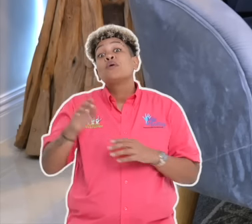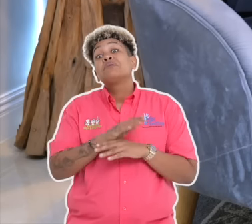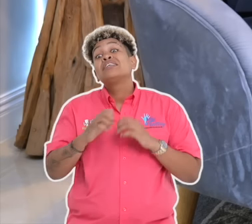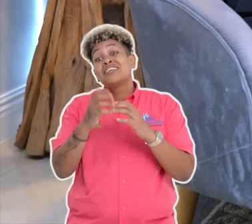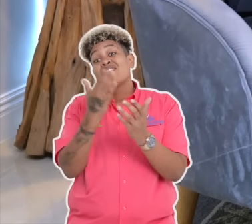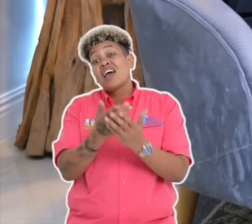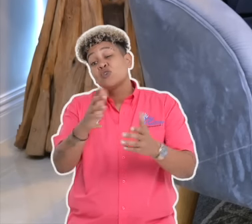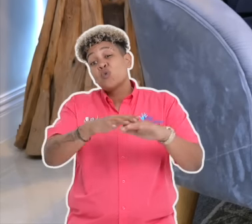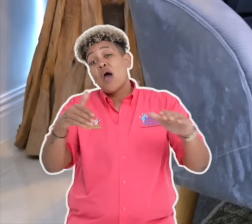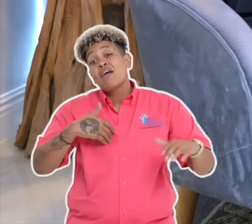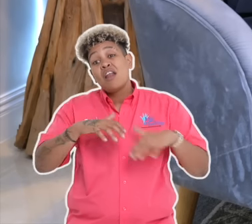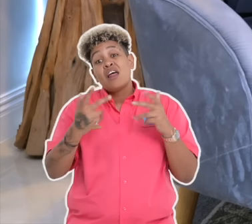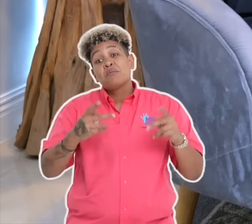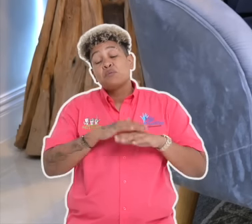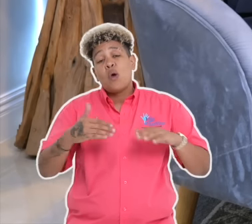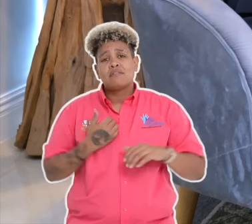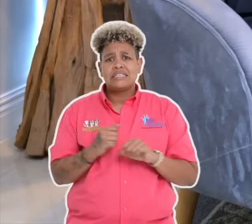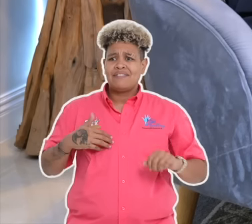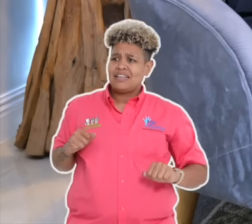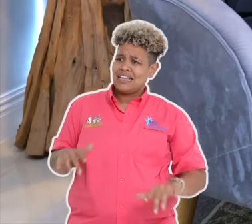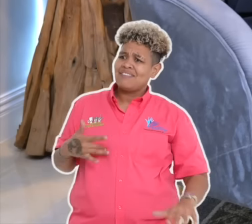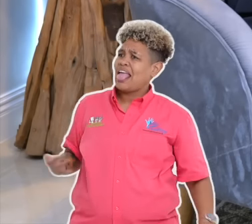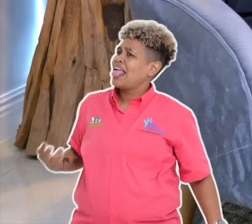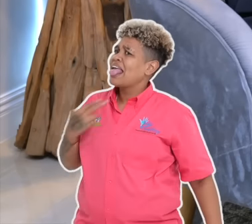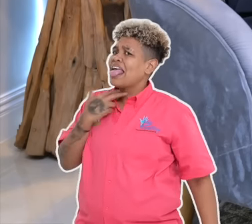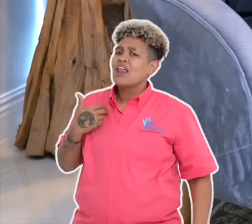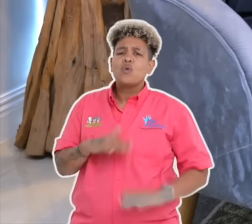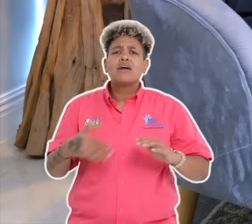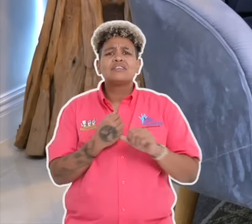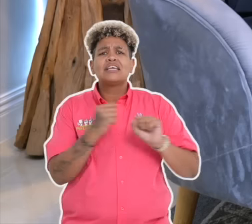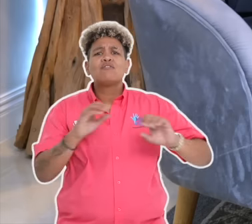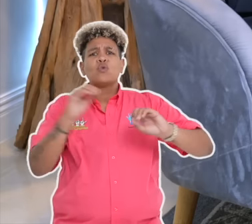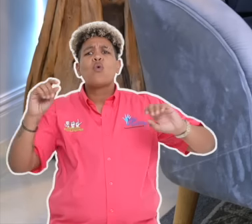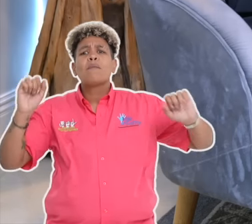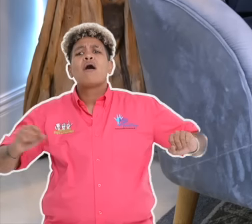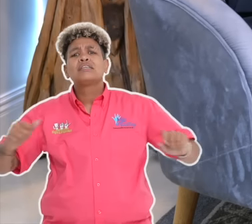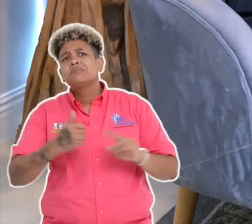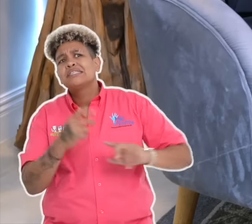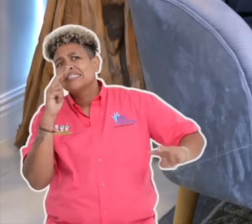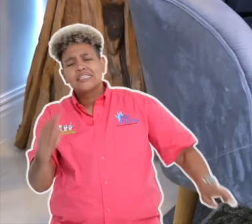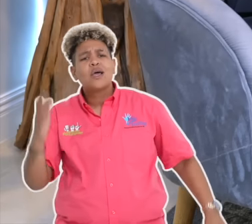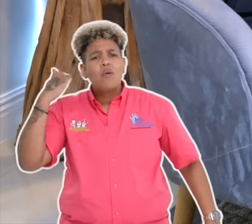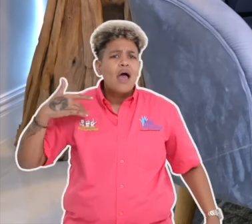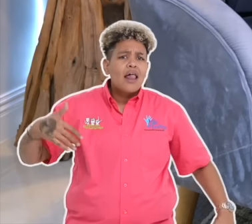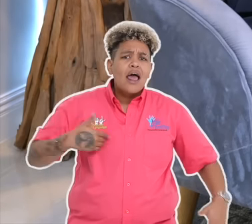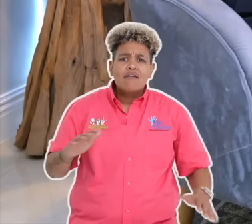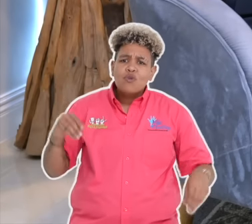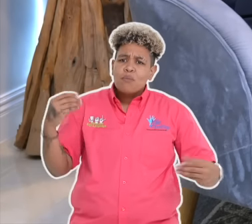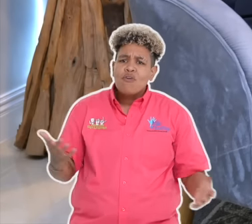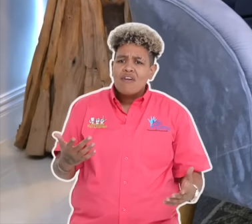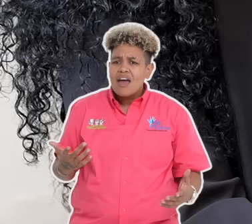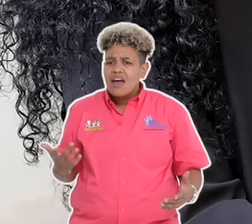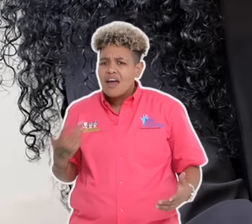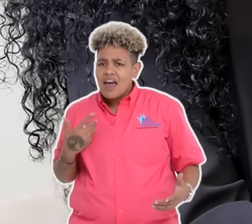start as an entrepreneur is the fact that you don't have some, a lot of people don't have safety nets. Yes. I didn't have a safety net. So I know there was no possibility of failing because I didn't